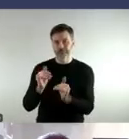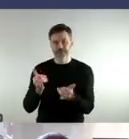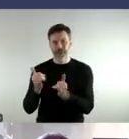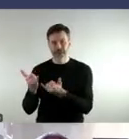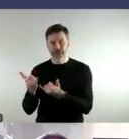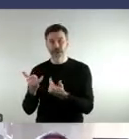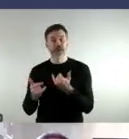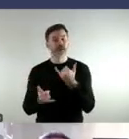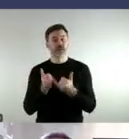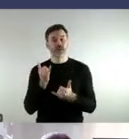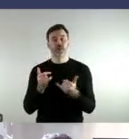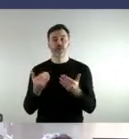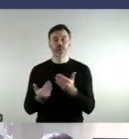possible,